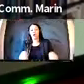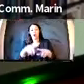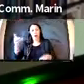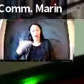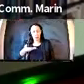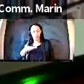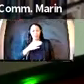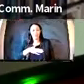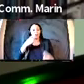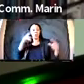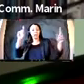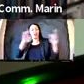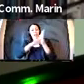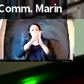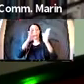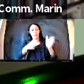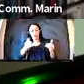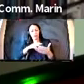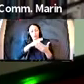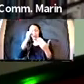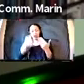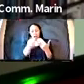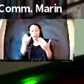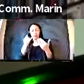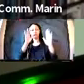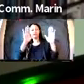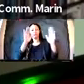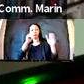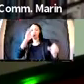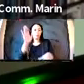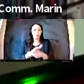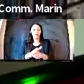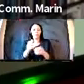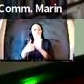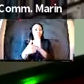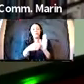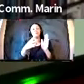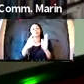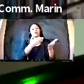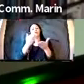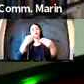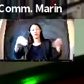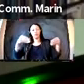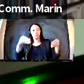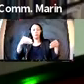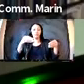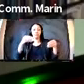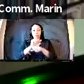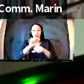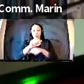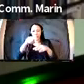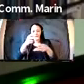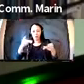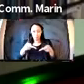announce that the developers for this project have made a credible commitment to provide prevailing wage building service jobs at this site. We estimate that this development will